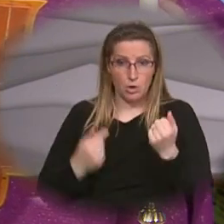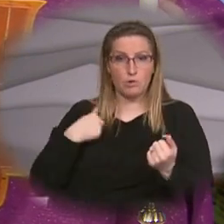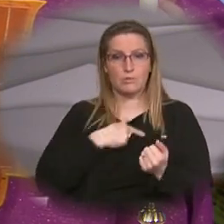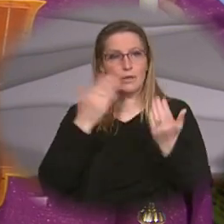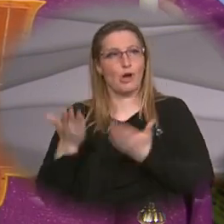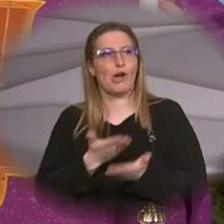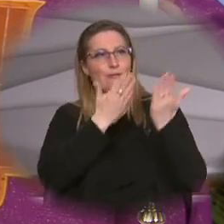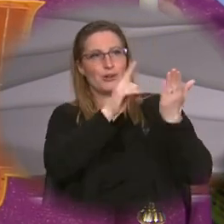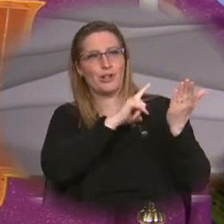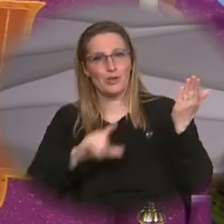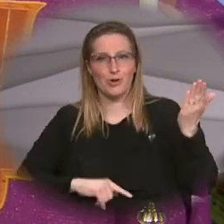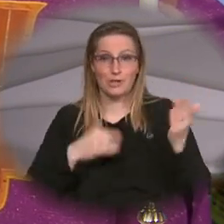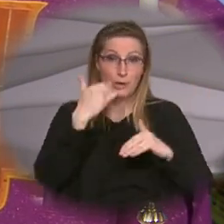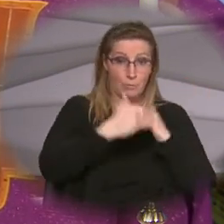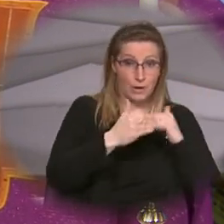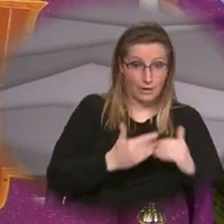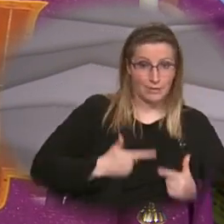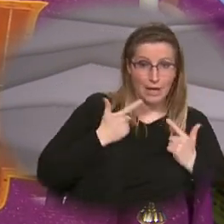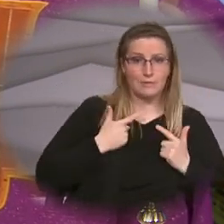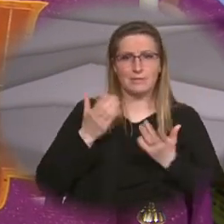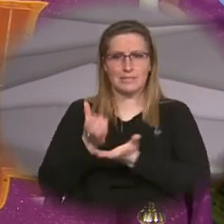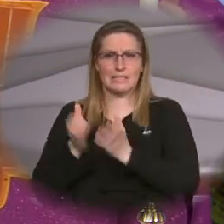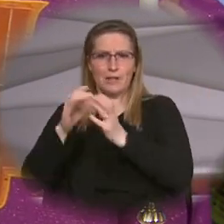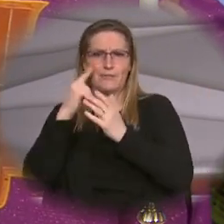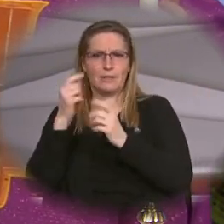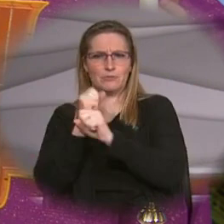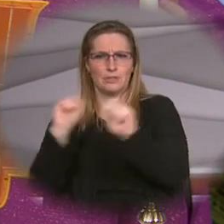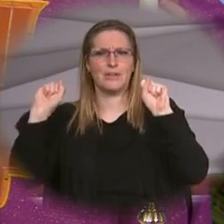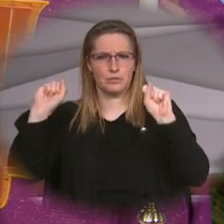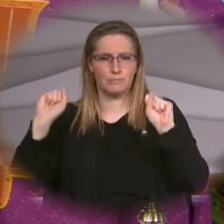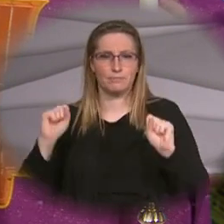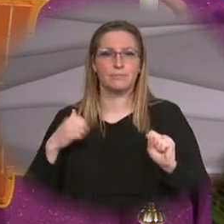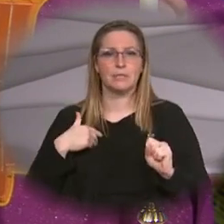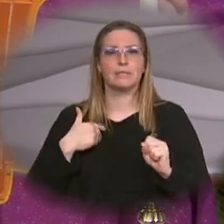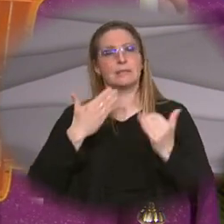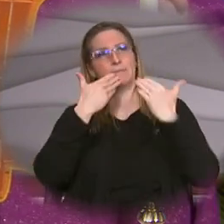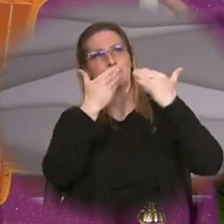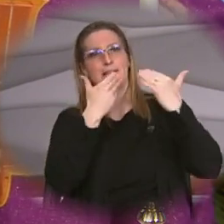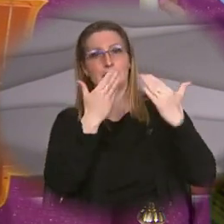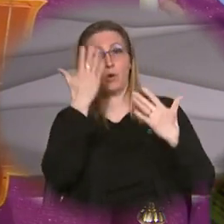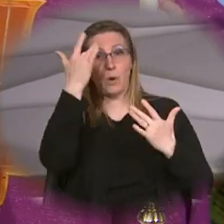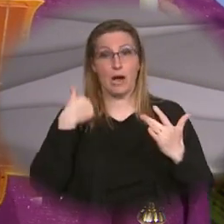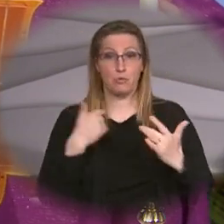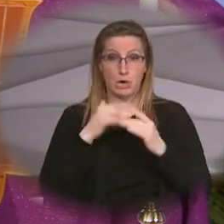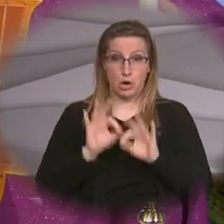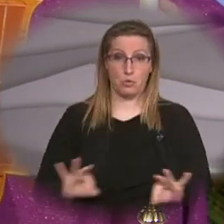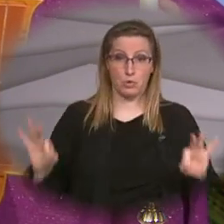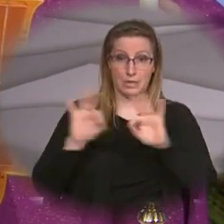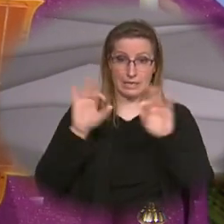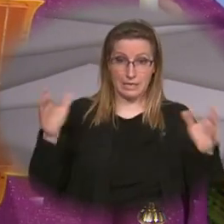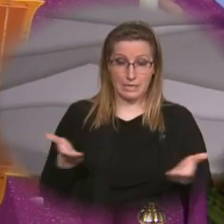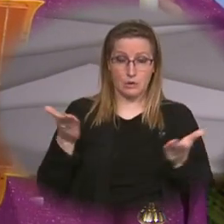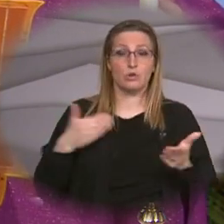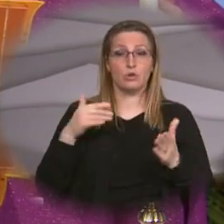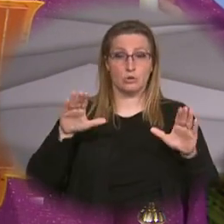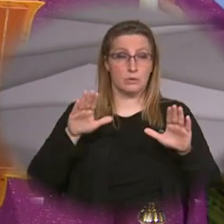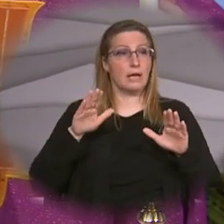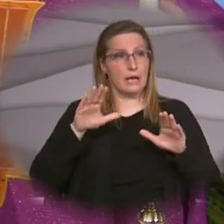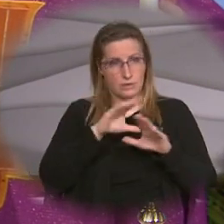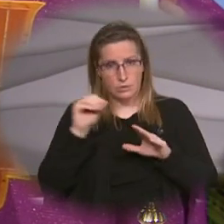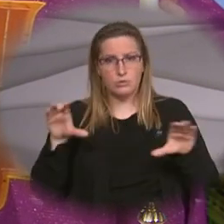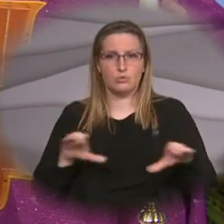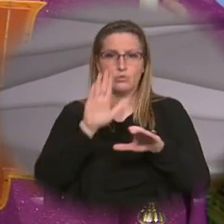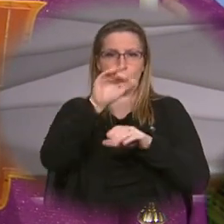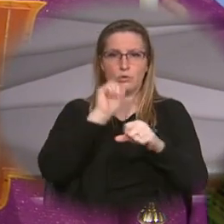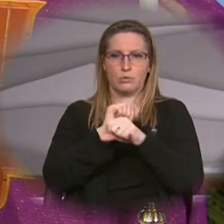offer you, Lord, the bread of life and the chalice of salvation, giving thanks that you have held us worthy to be in your presence